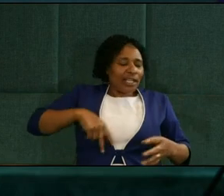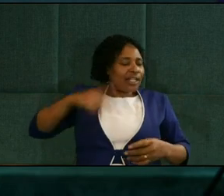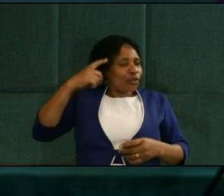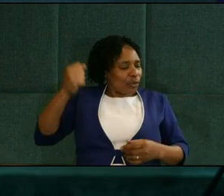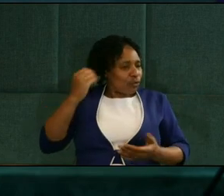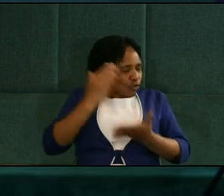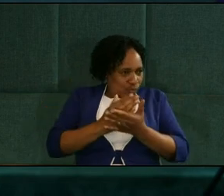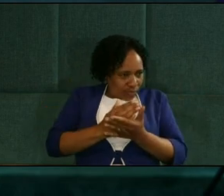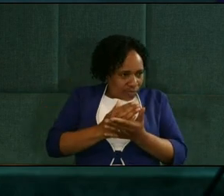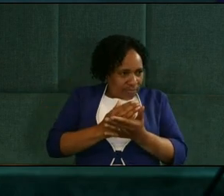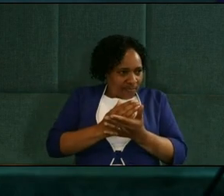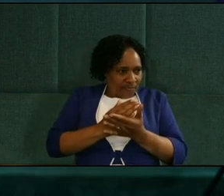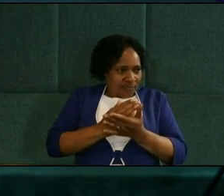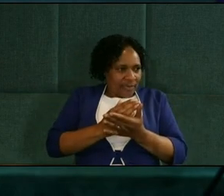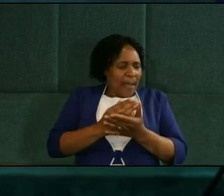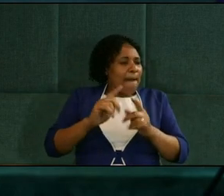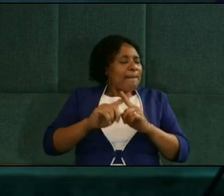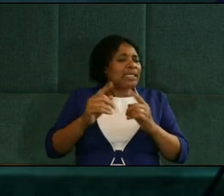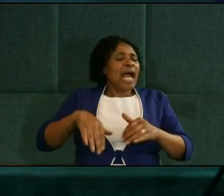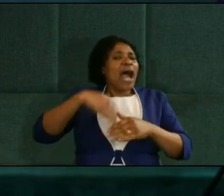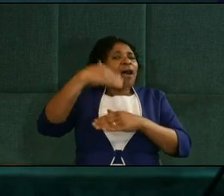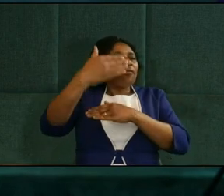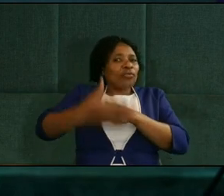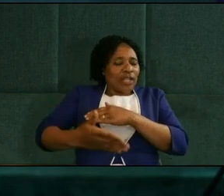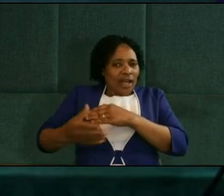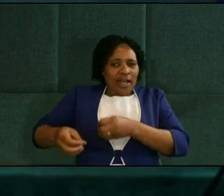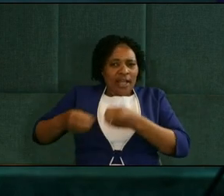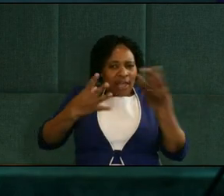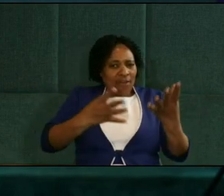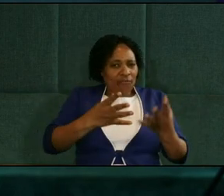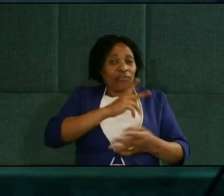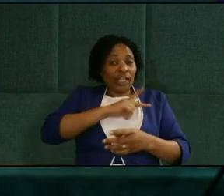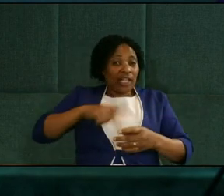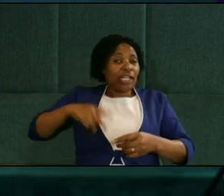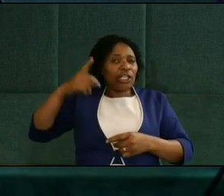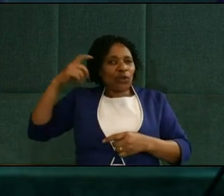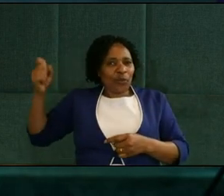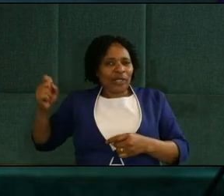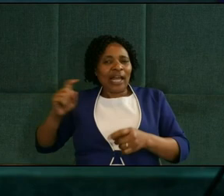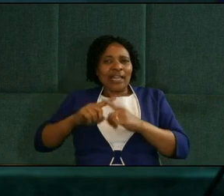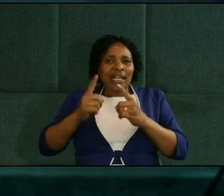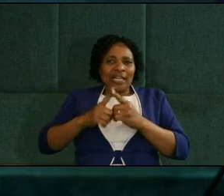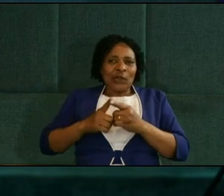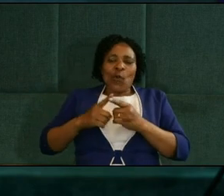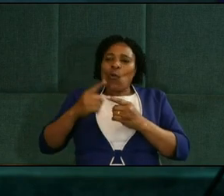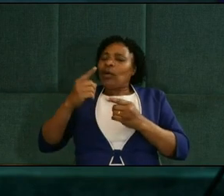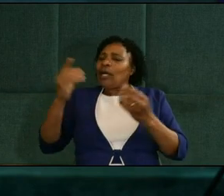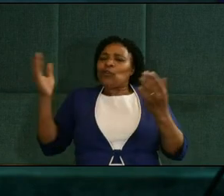church with me? But after God gave the king the dream, God pressed the delete button.